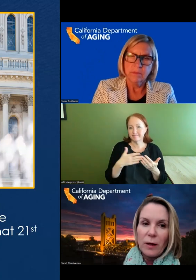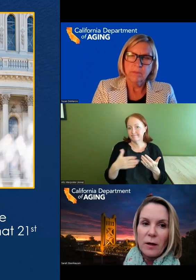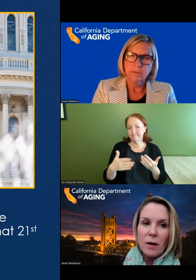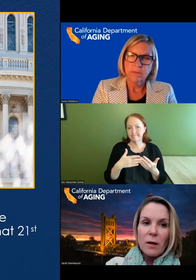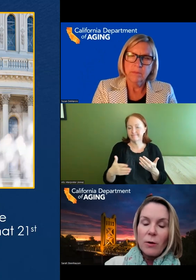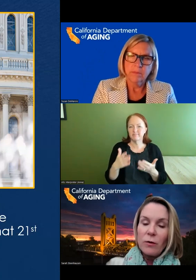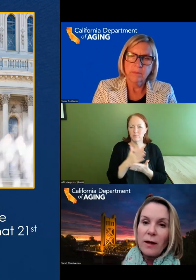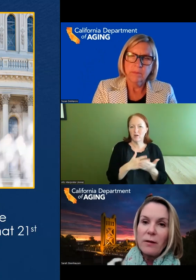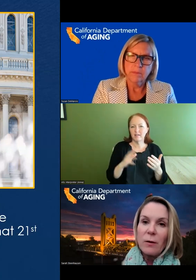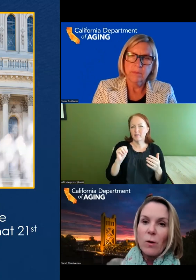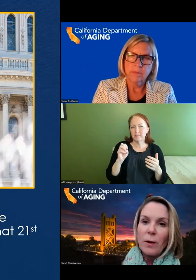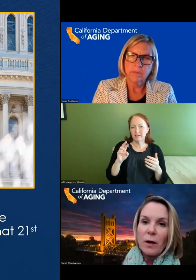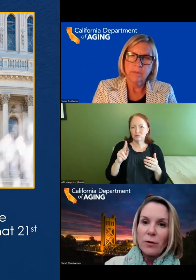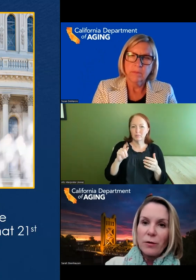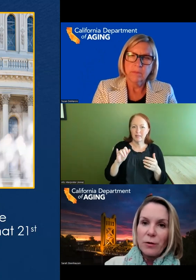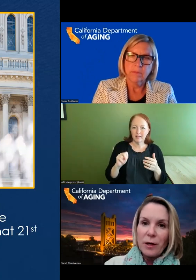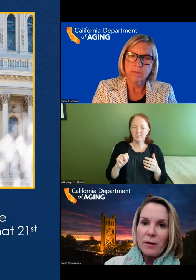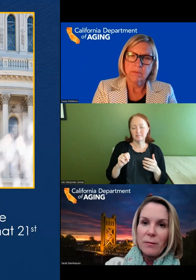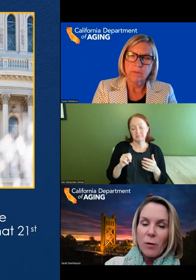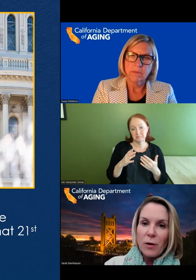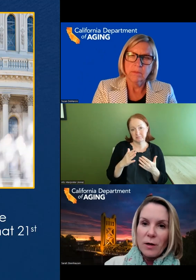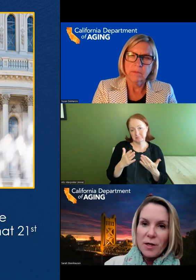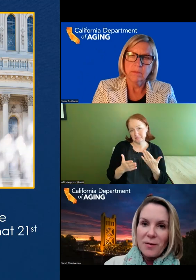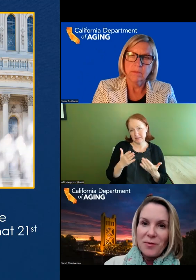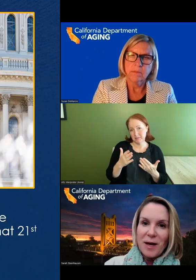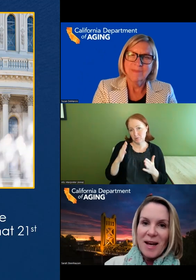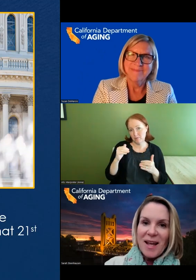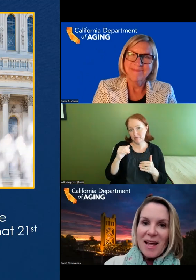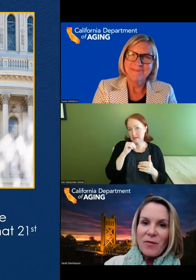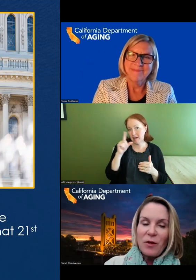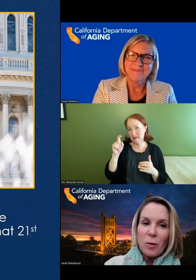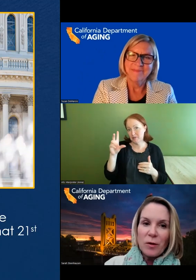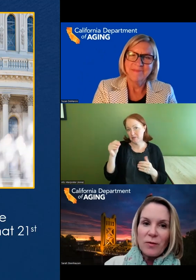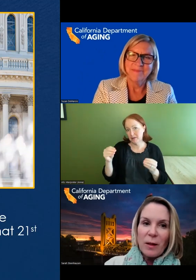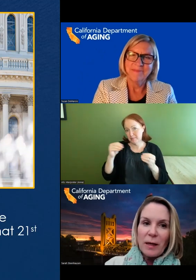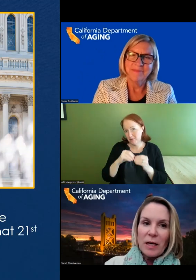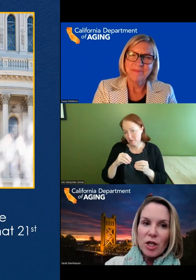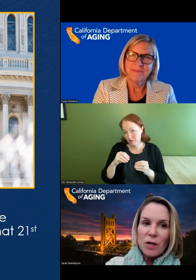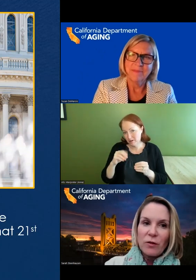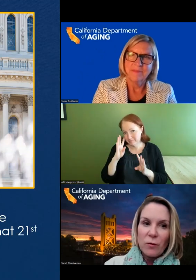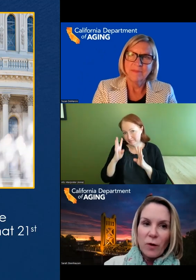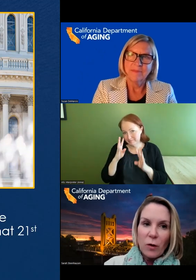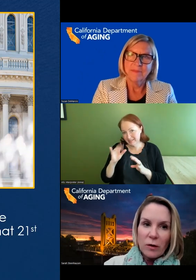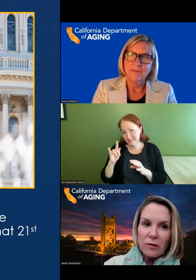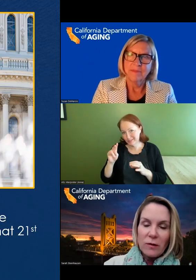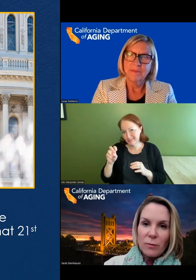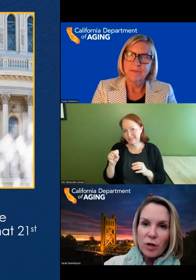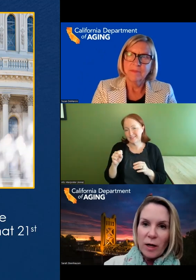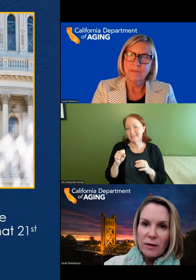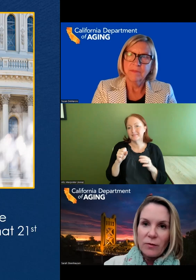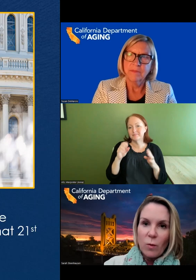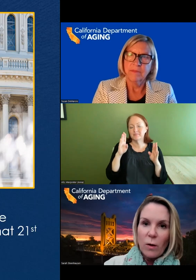master plan. Most likely there won't be 130 more initiatives, but if you were developing initiatives, so